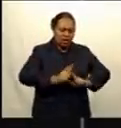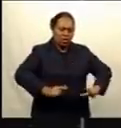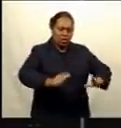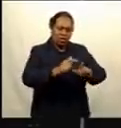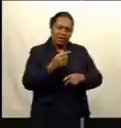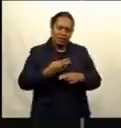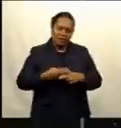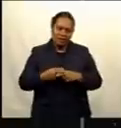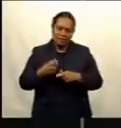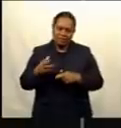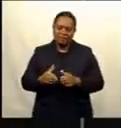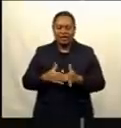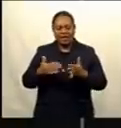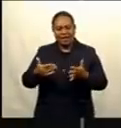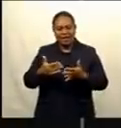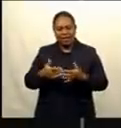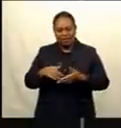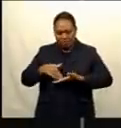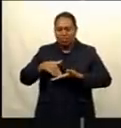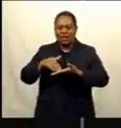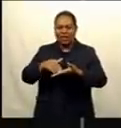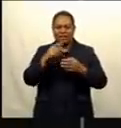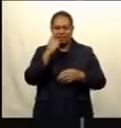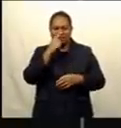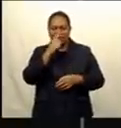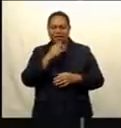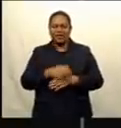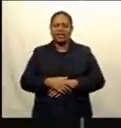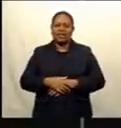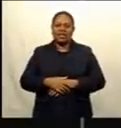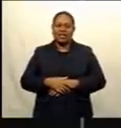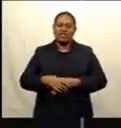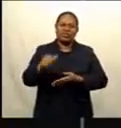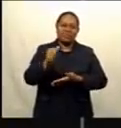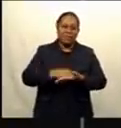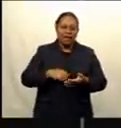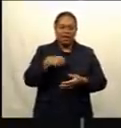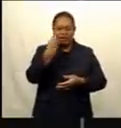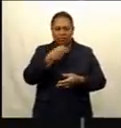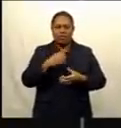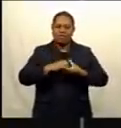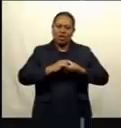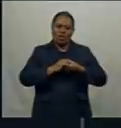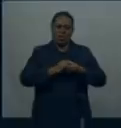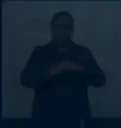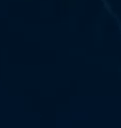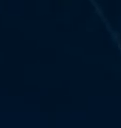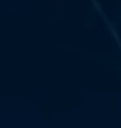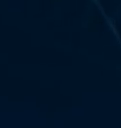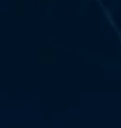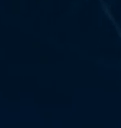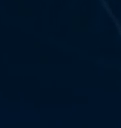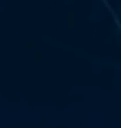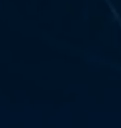Malani is now able to help people order fresh produce from the comfort of their own homes. Lina Rees with the details.